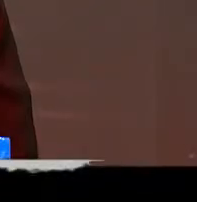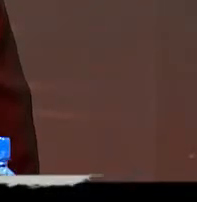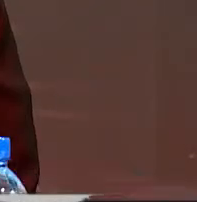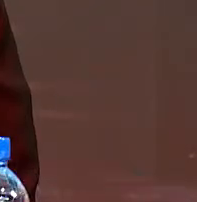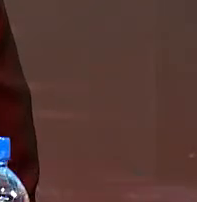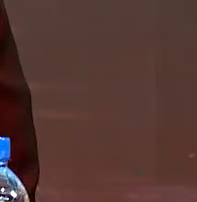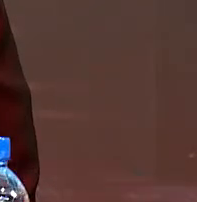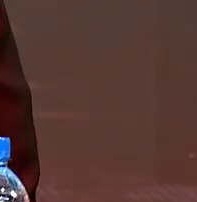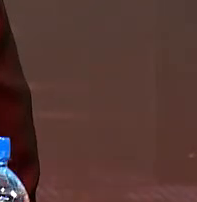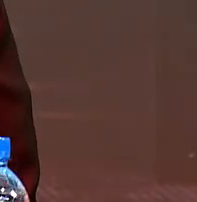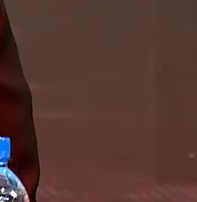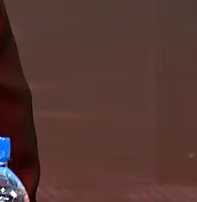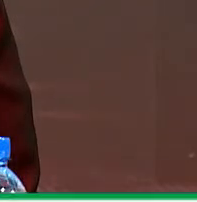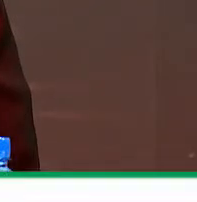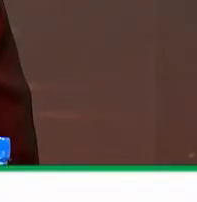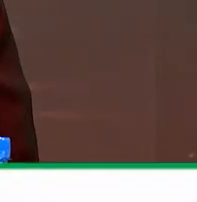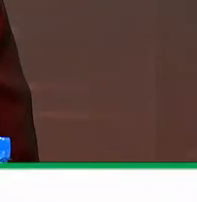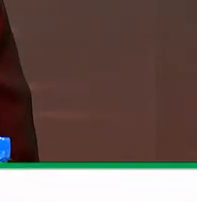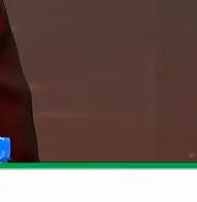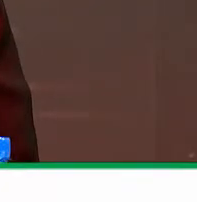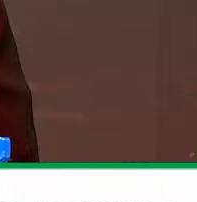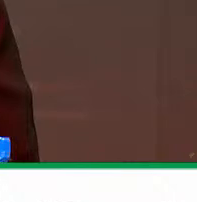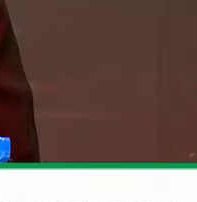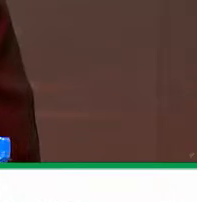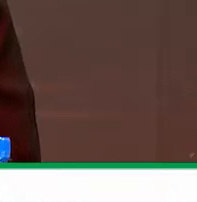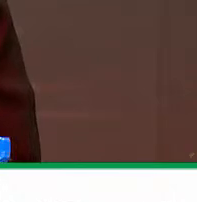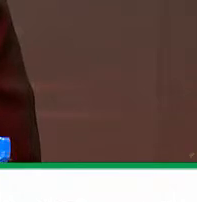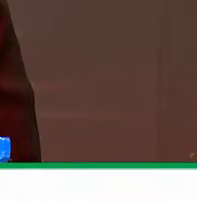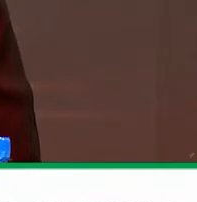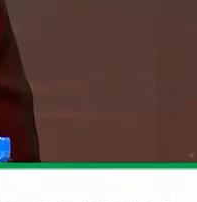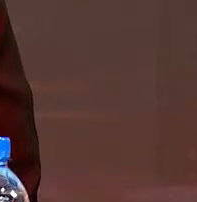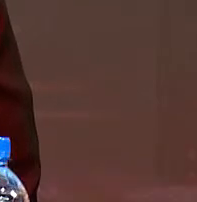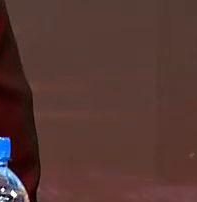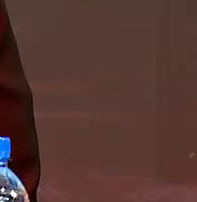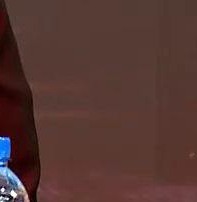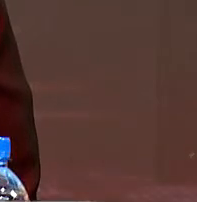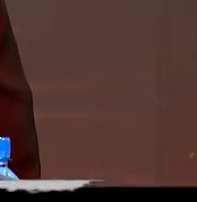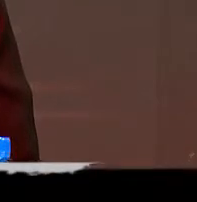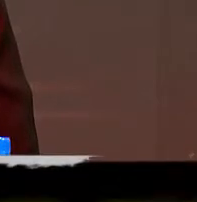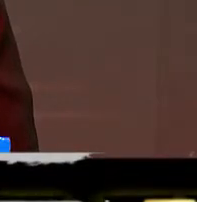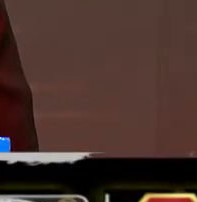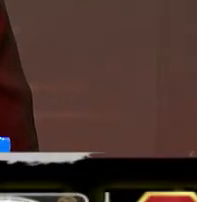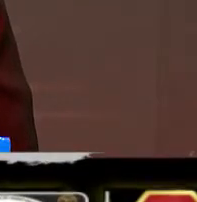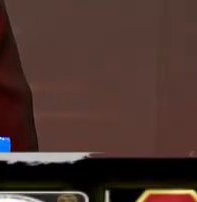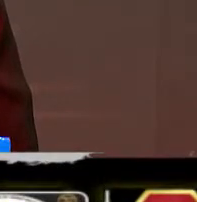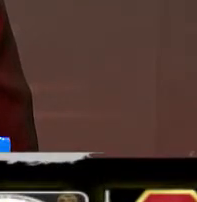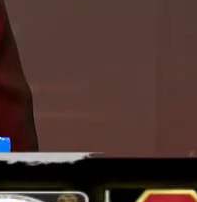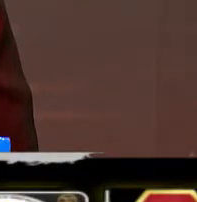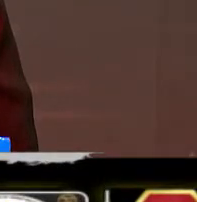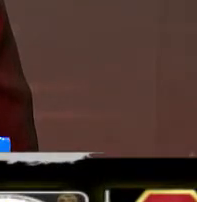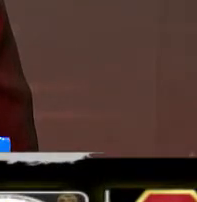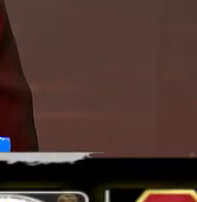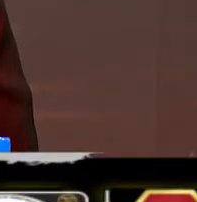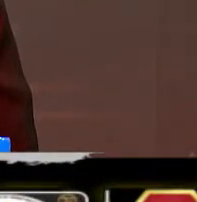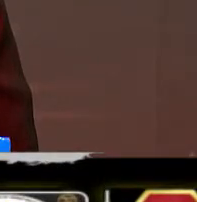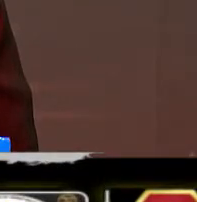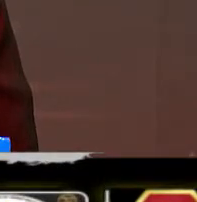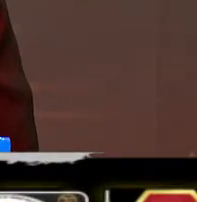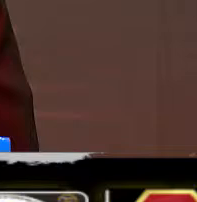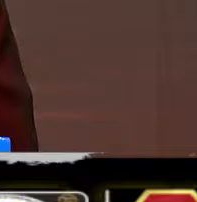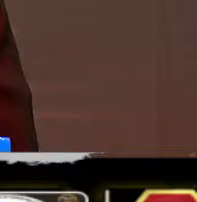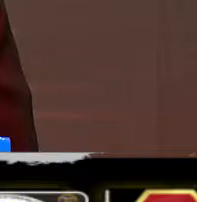say, on Sunday to Sunday, we have associates going to schools to minister to the students, mm-hmm. and also to we